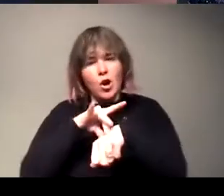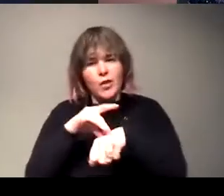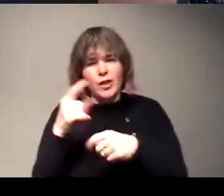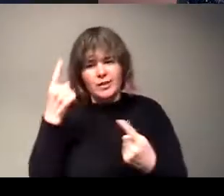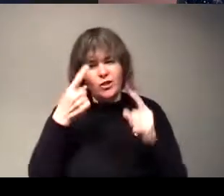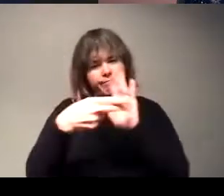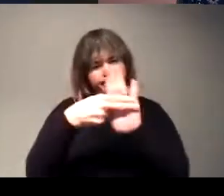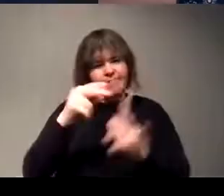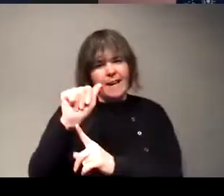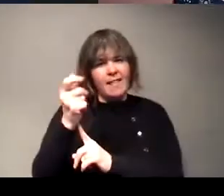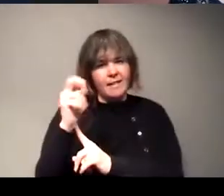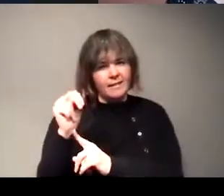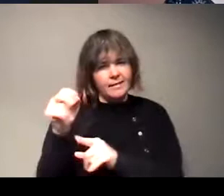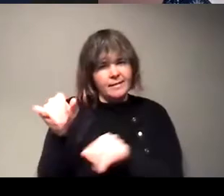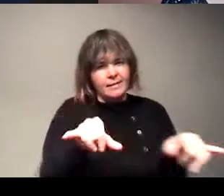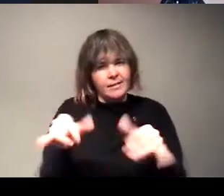alien still. So.